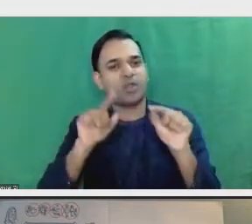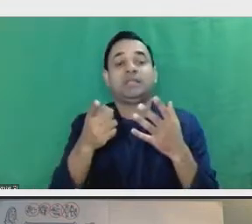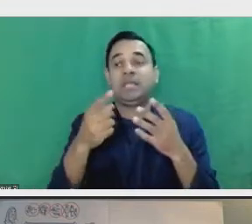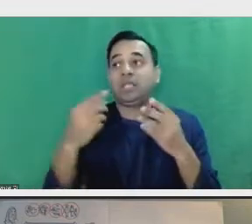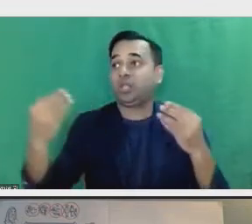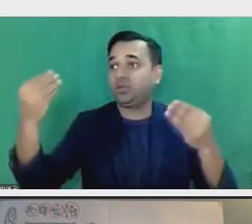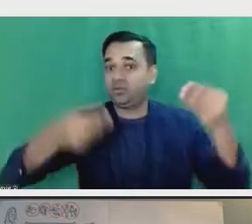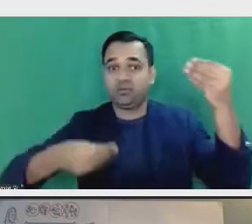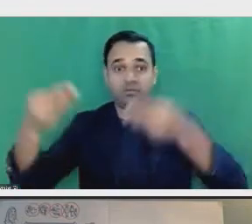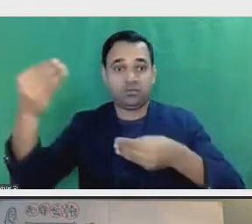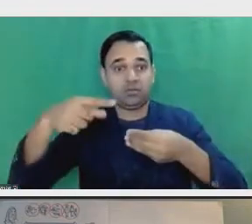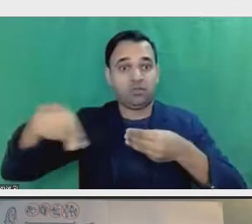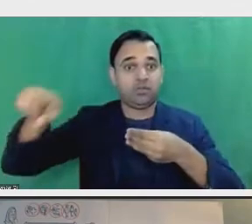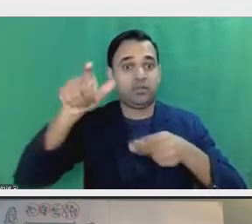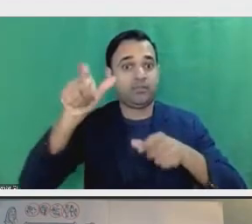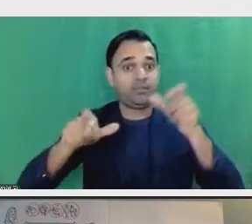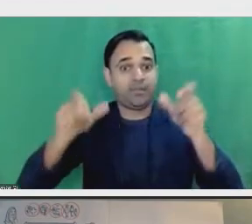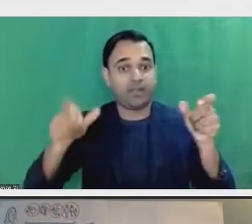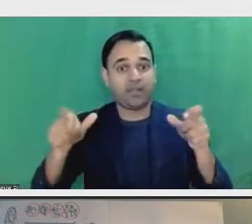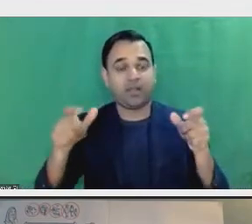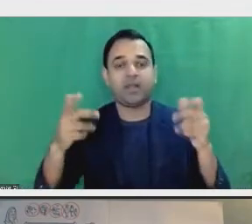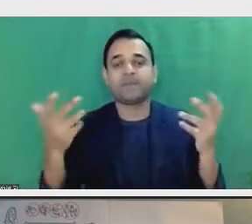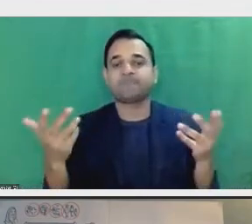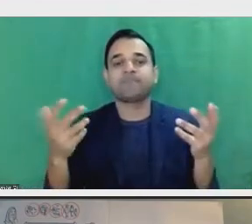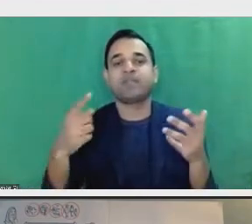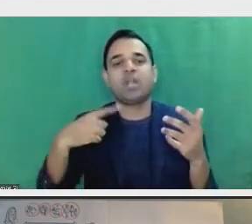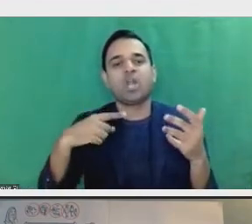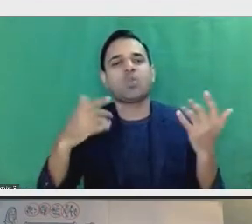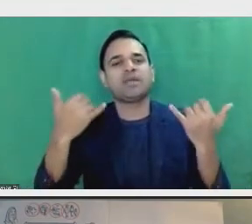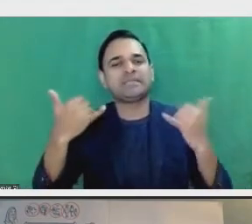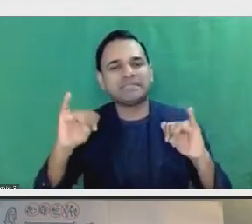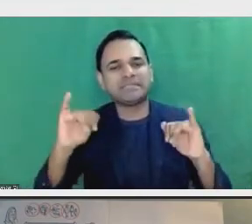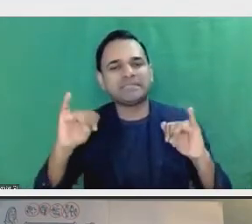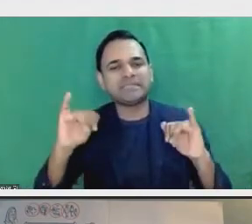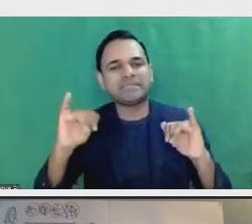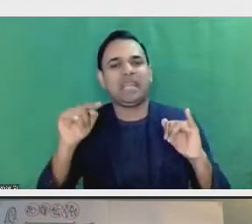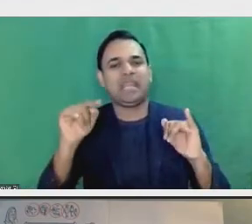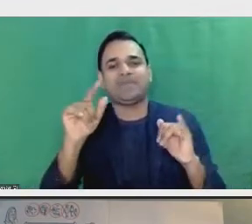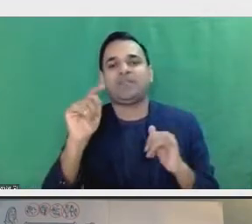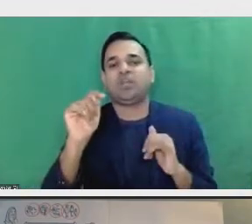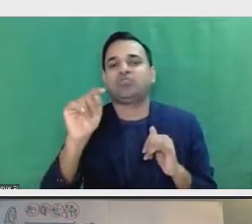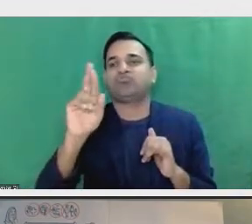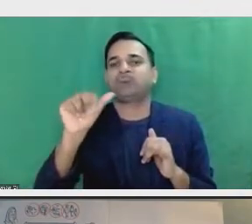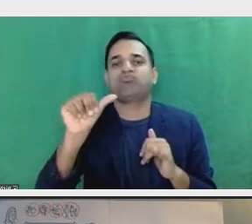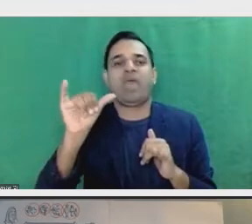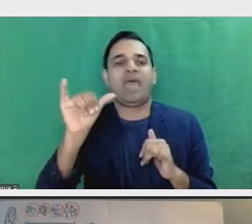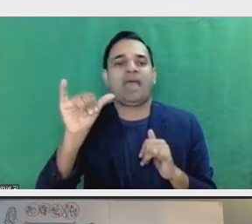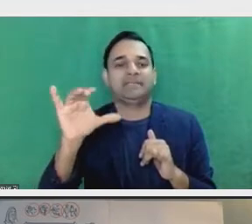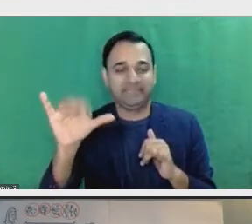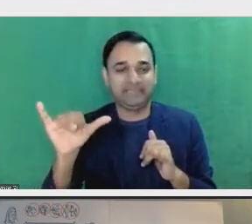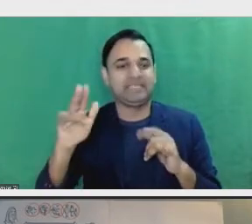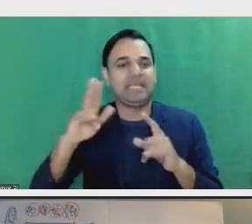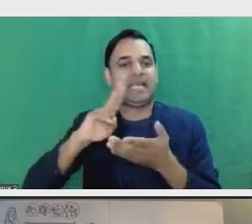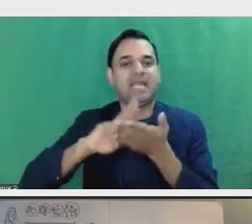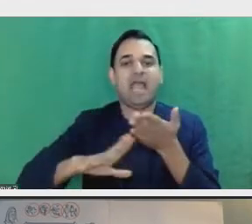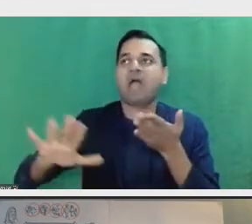important crises. Nature, which is what we're talking here today, but climate change, health, and all those are